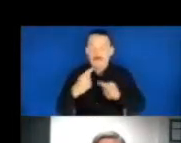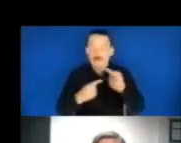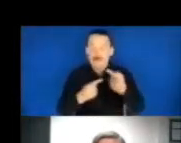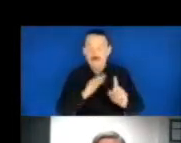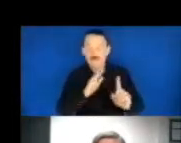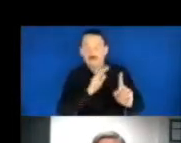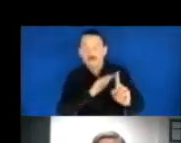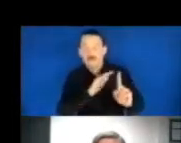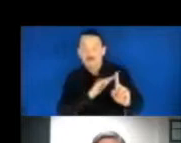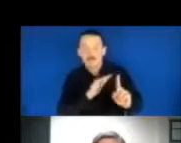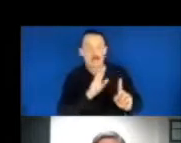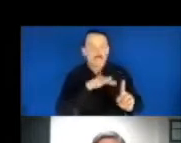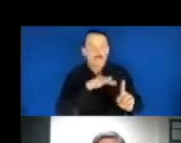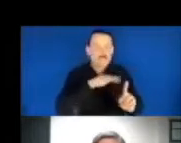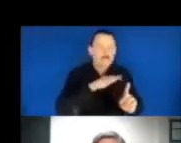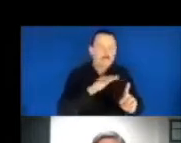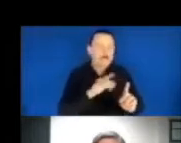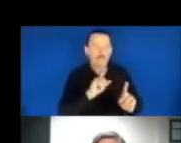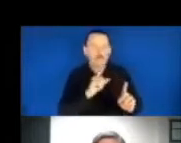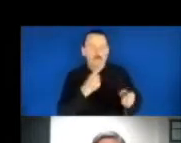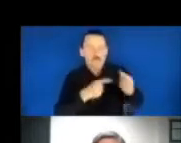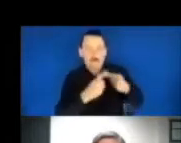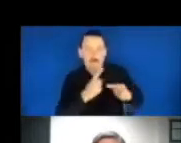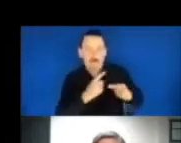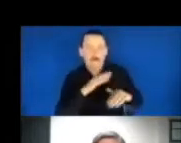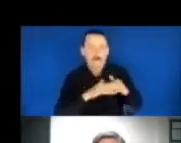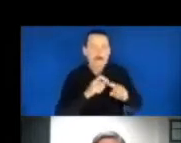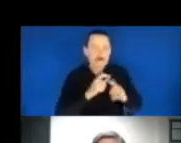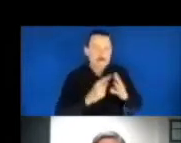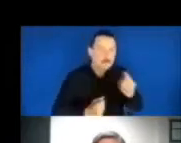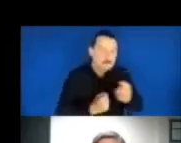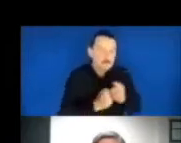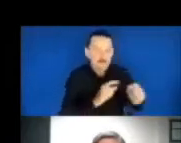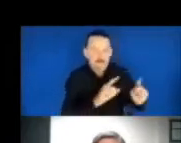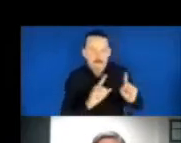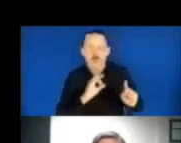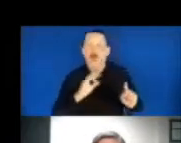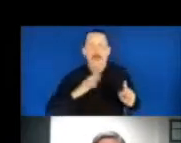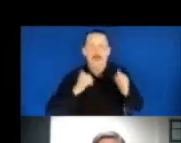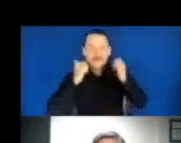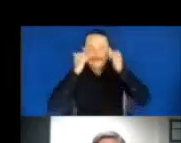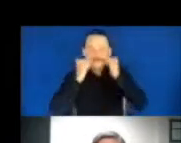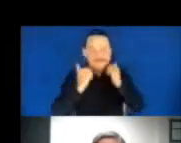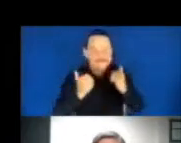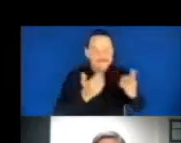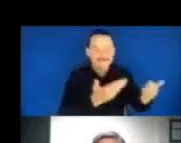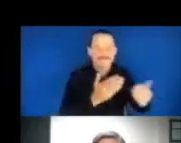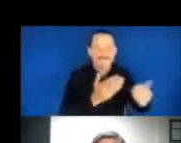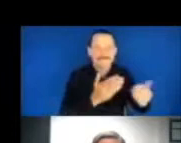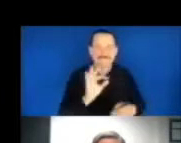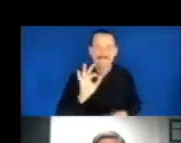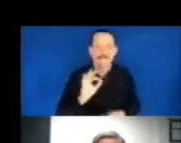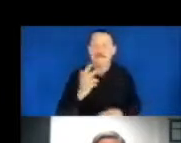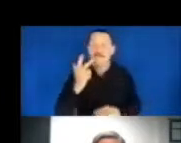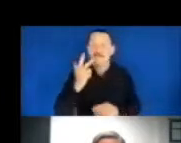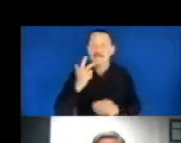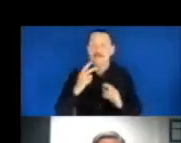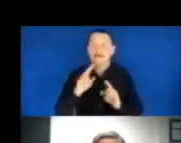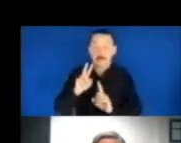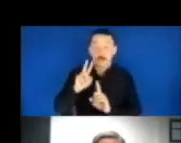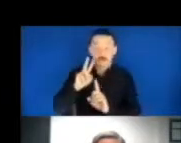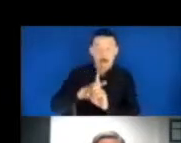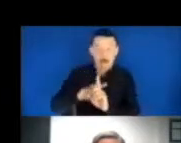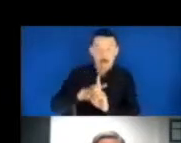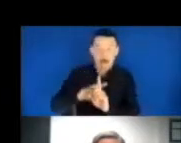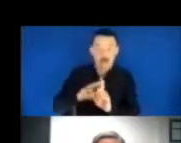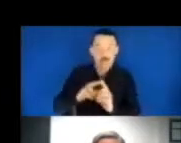prospective student just trying to decide where they're going to go to university, but you will have to provide this if you start at the university and